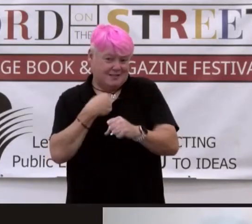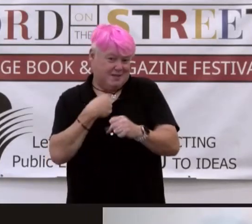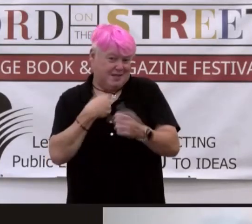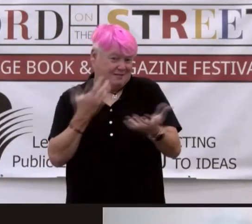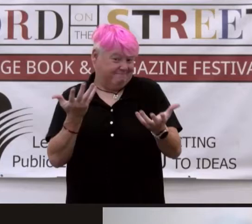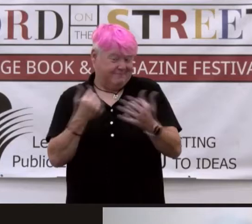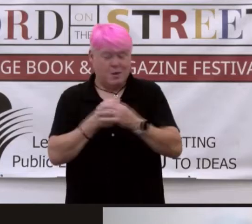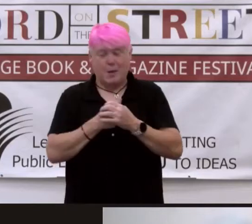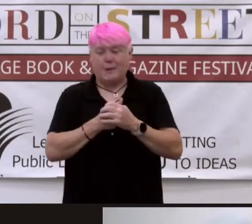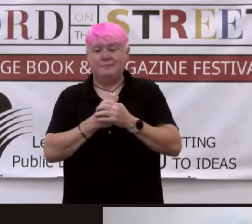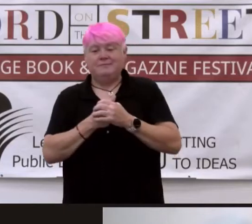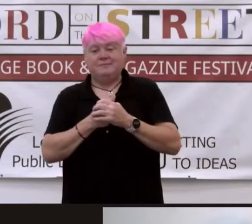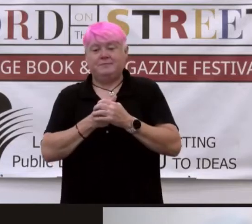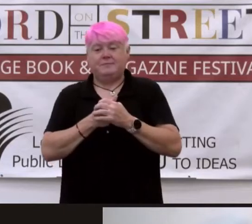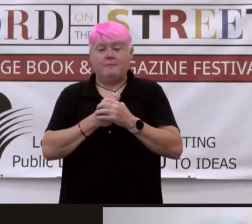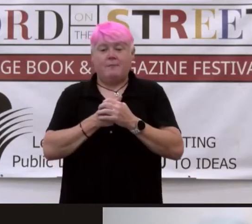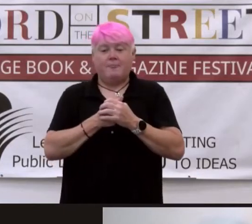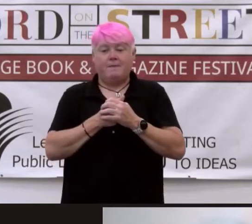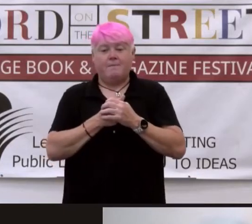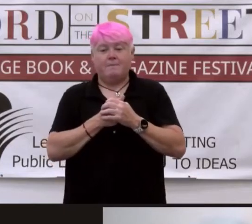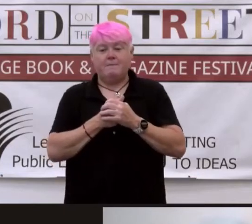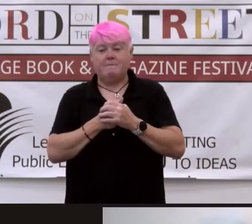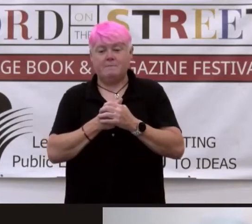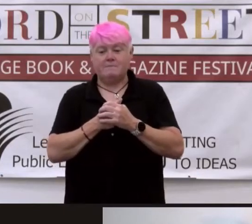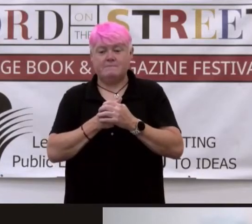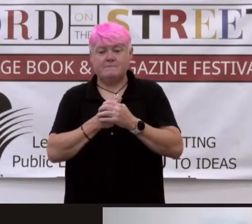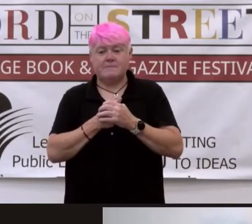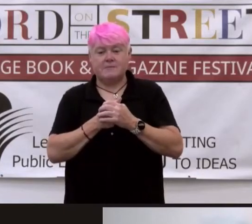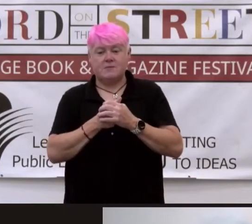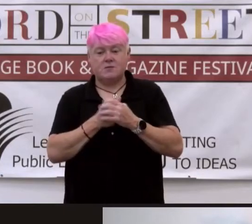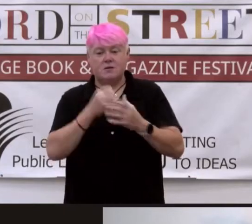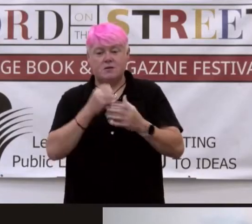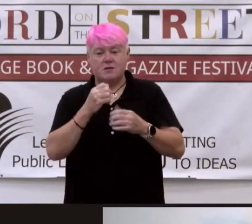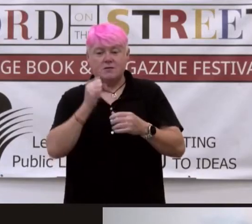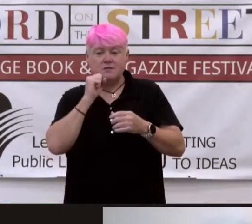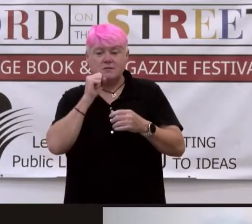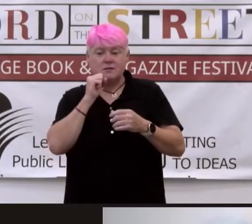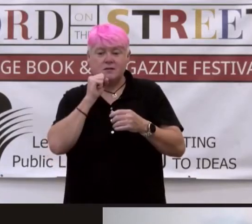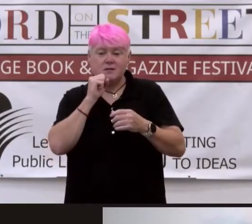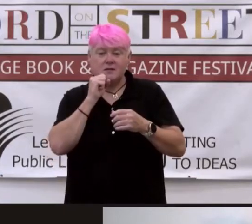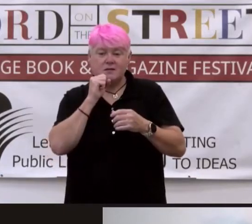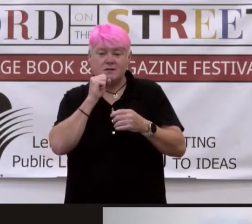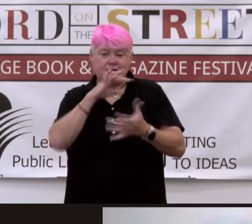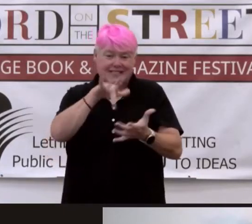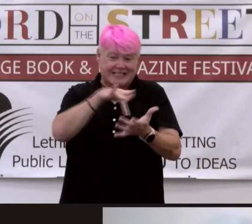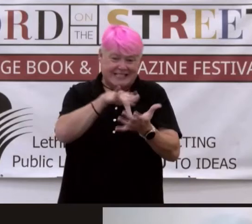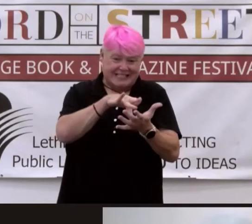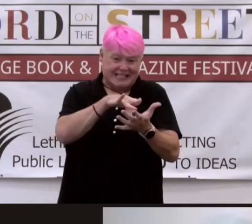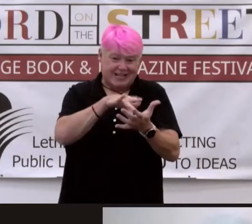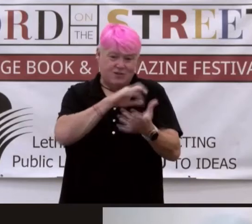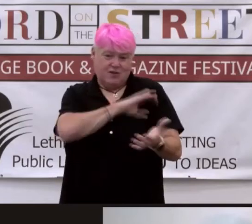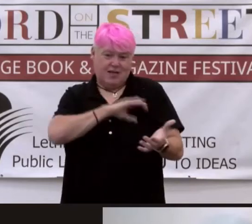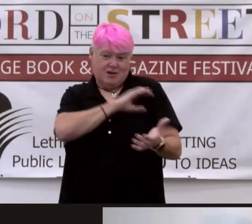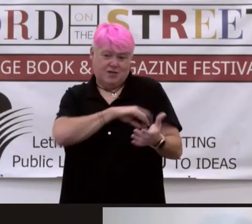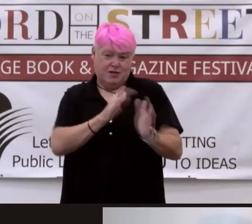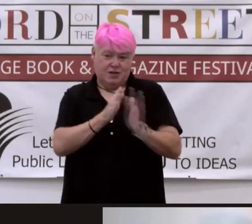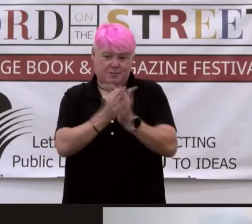of. Yeah. Yeah. So Sadie obviously is kind of the central character of the book,